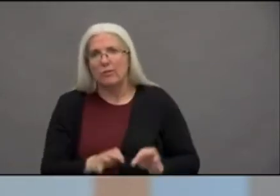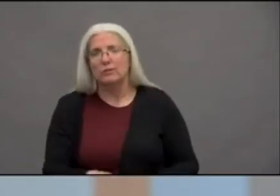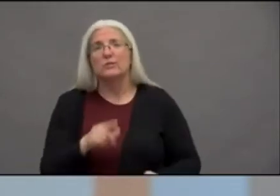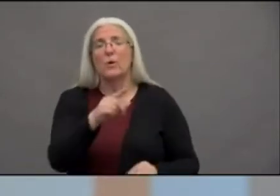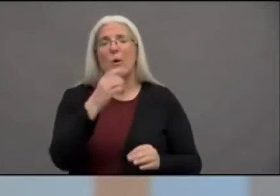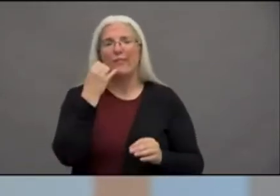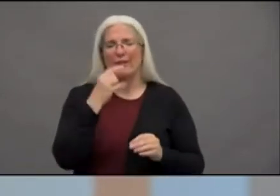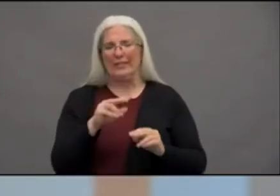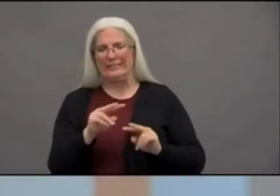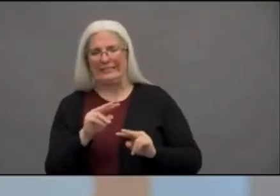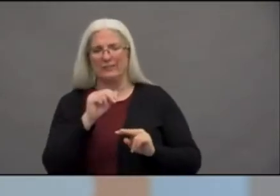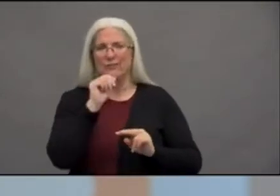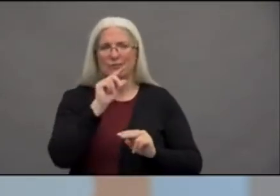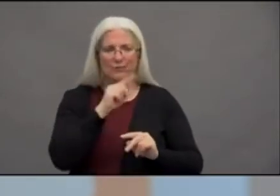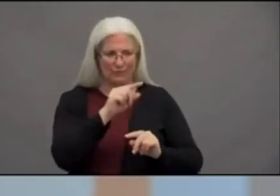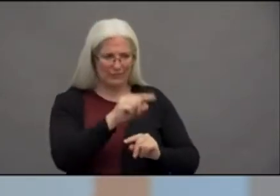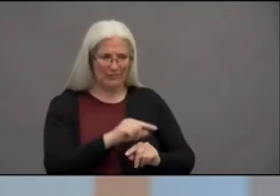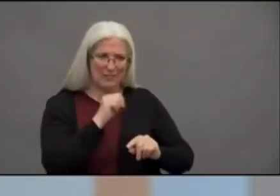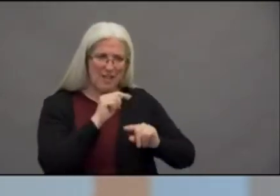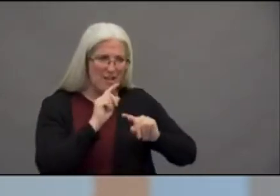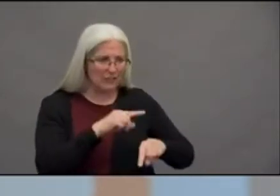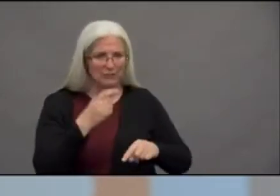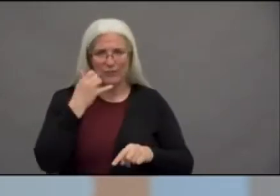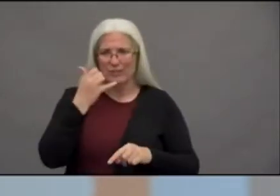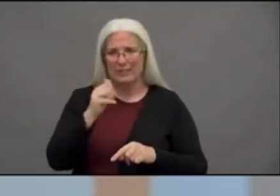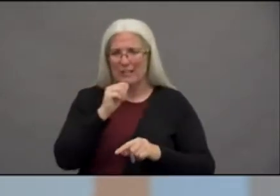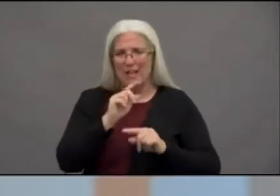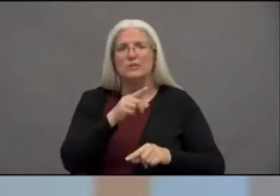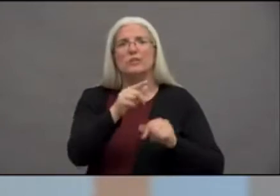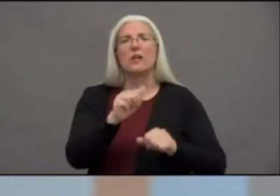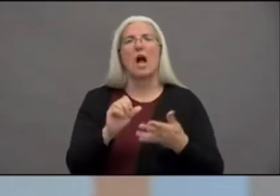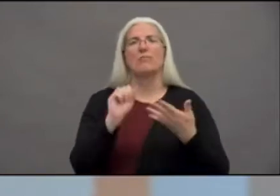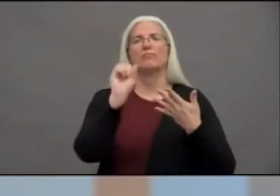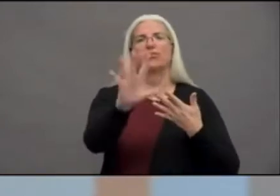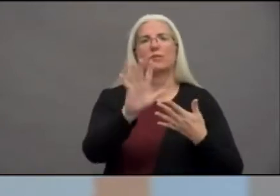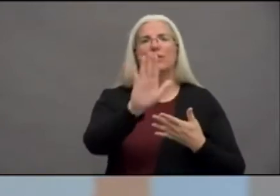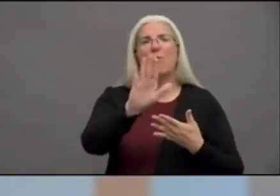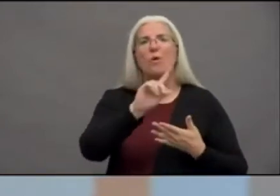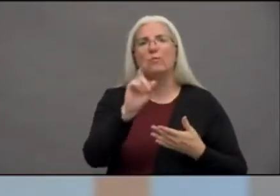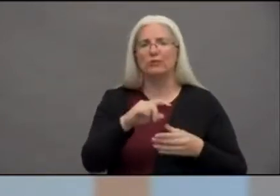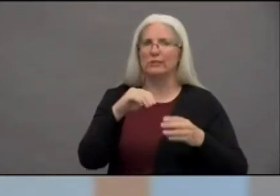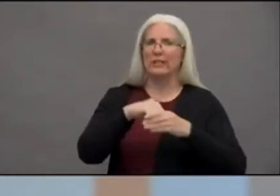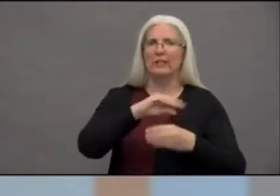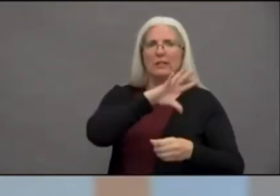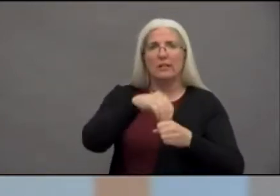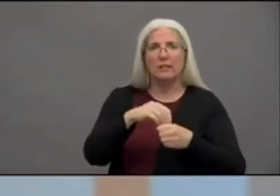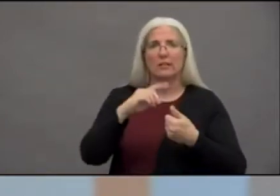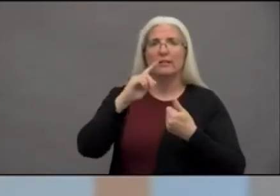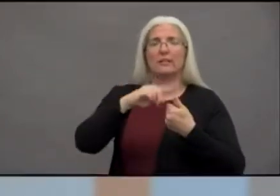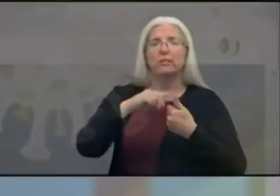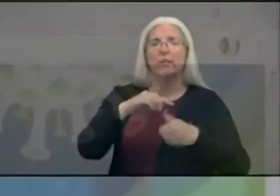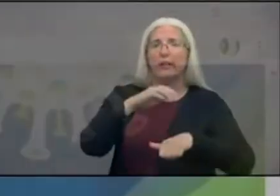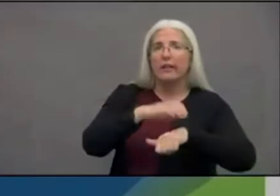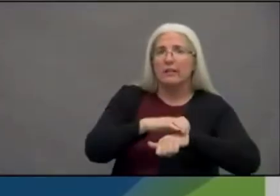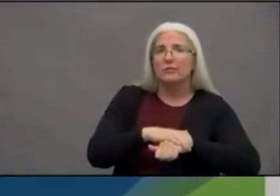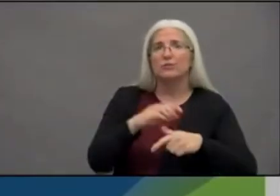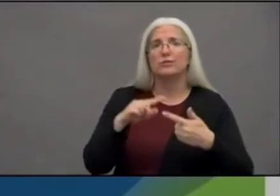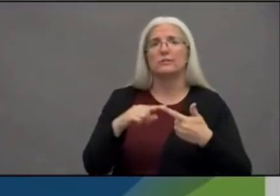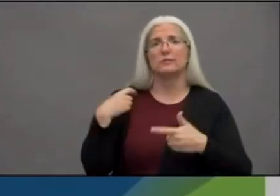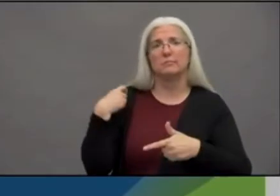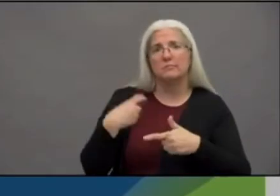FAQ interface, online interface, in English, Spanish, Vietnamese, Chinese, and Tagalog.